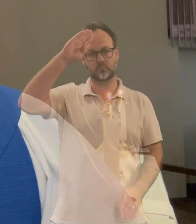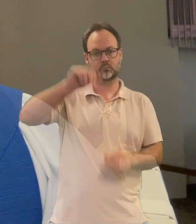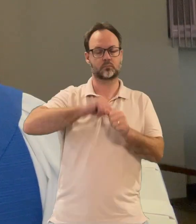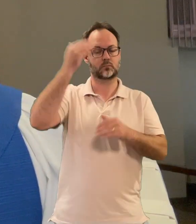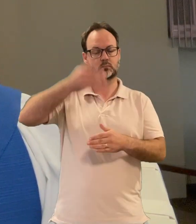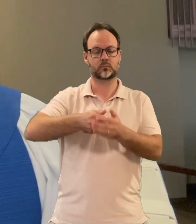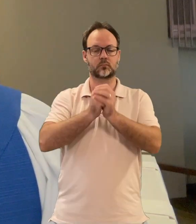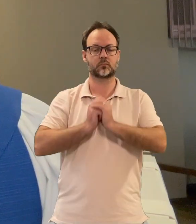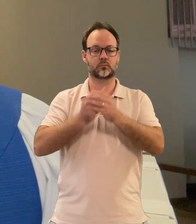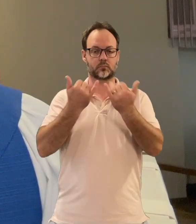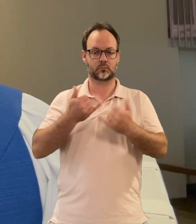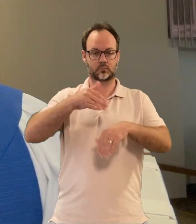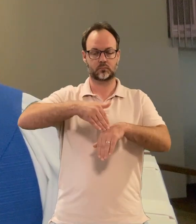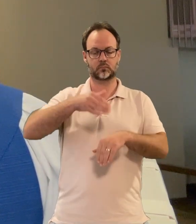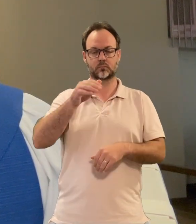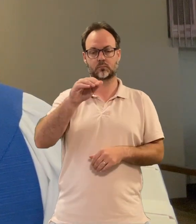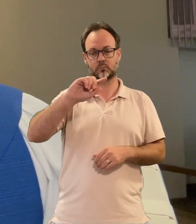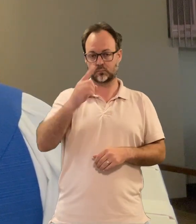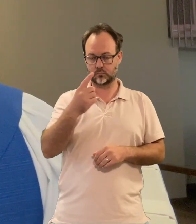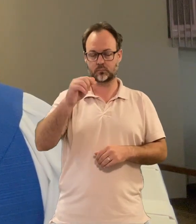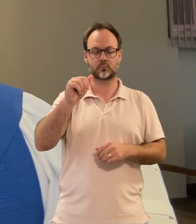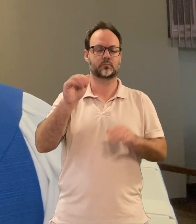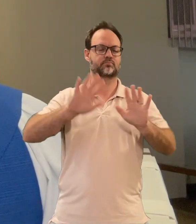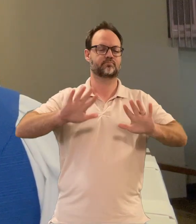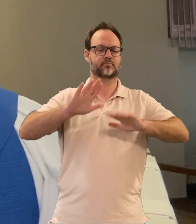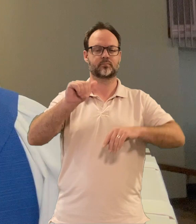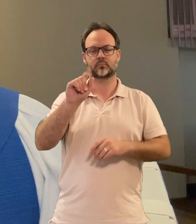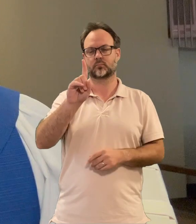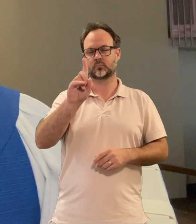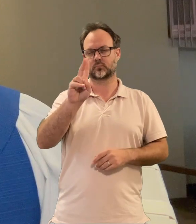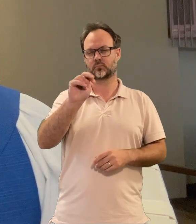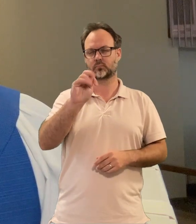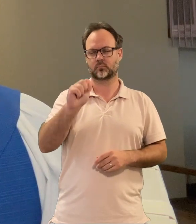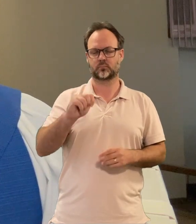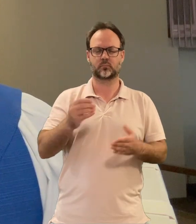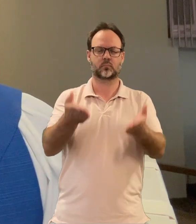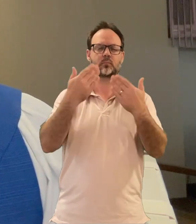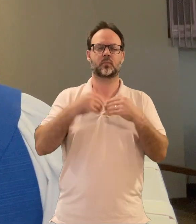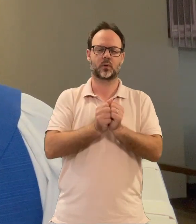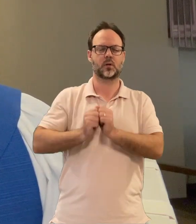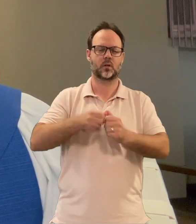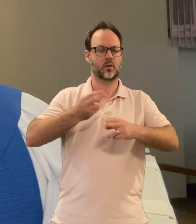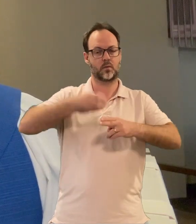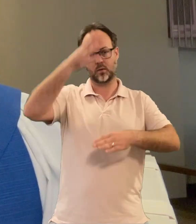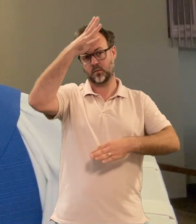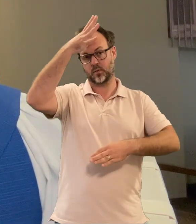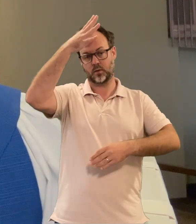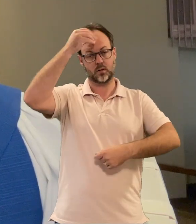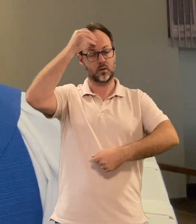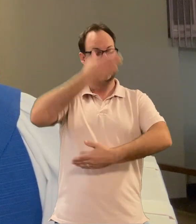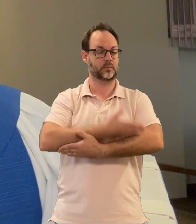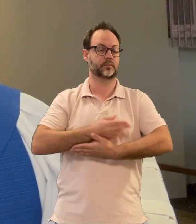Hello, everybody. Welcome to worship today on this first Sunday in Advent. We gather together in the name of the Father and of the